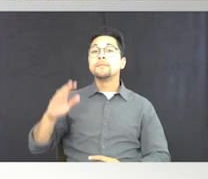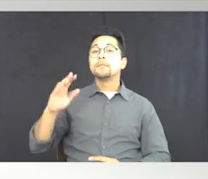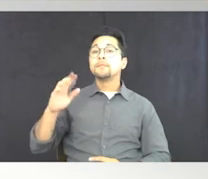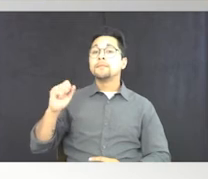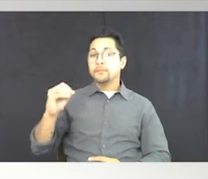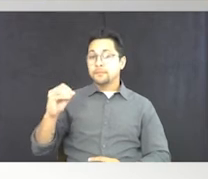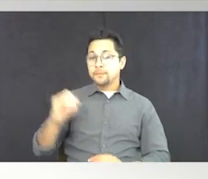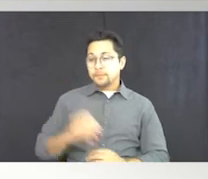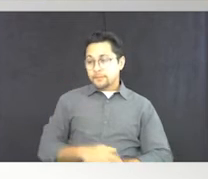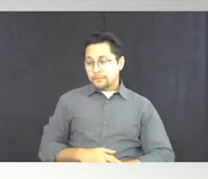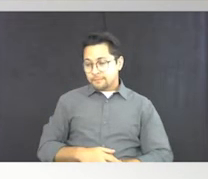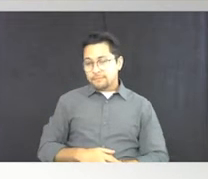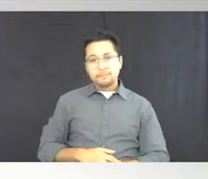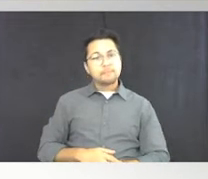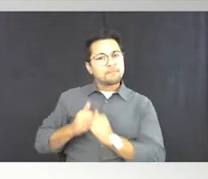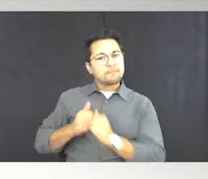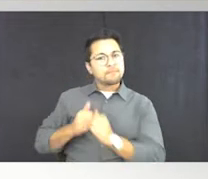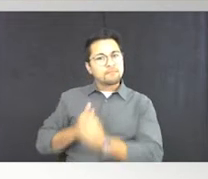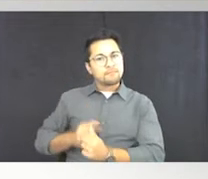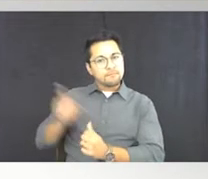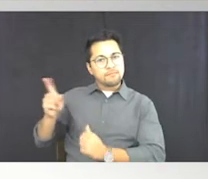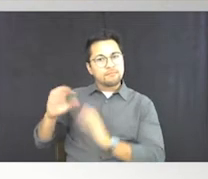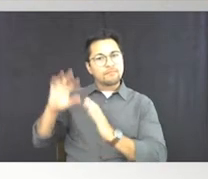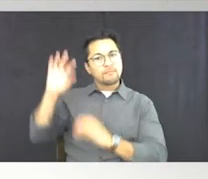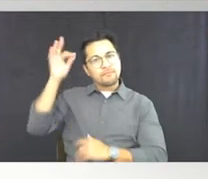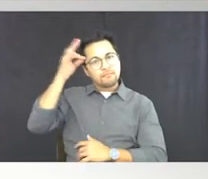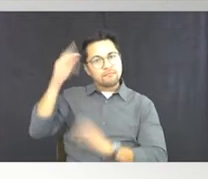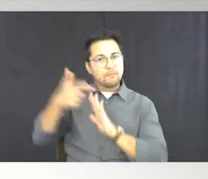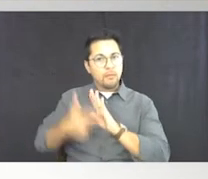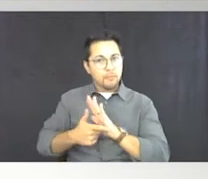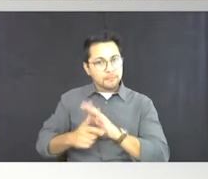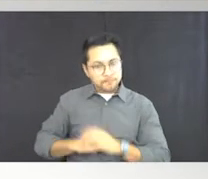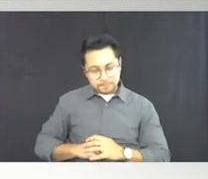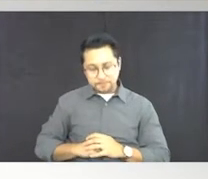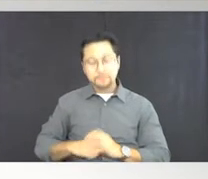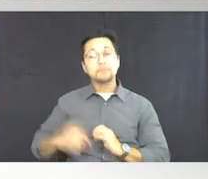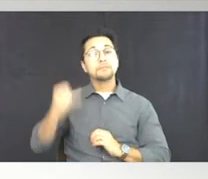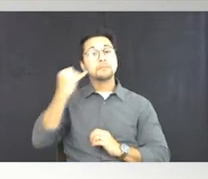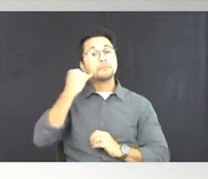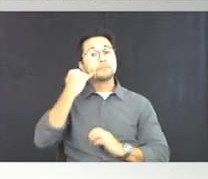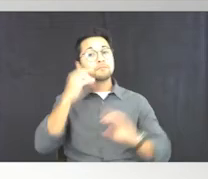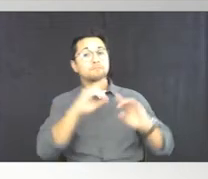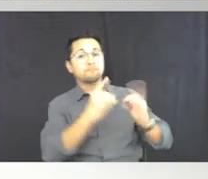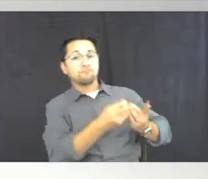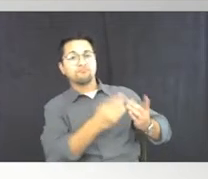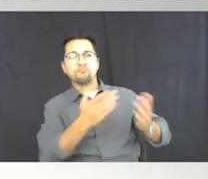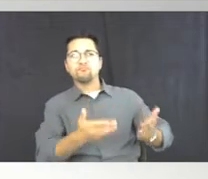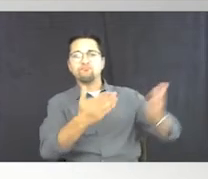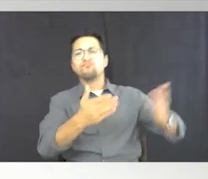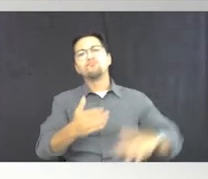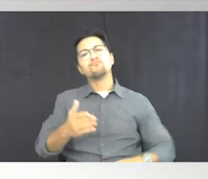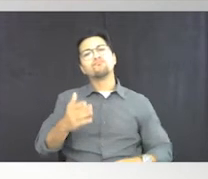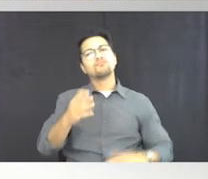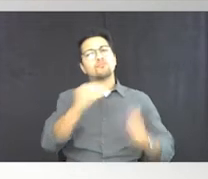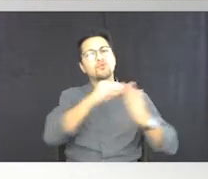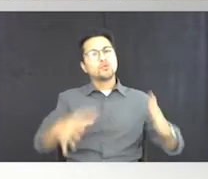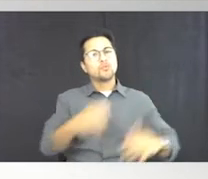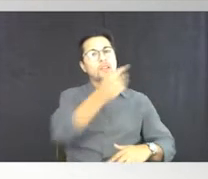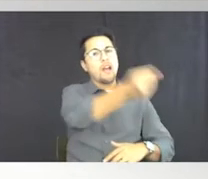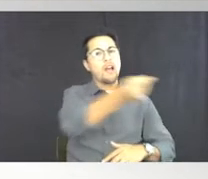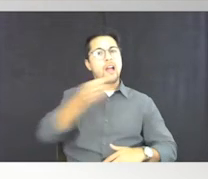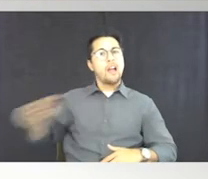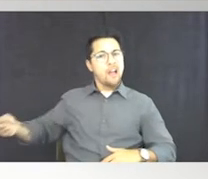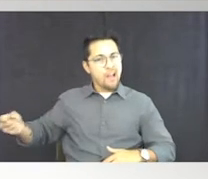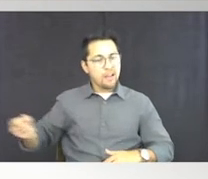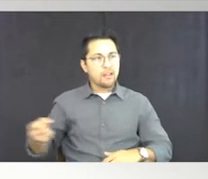So, according to the federal regulation, when a district proposes the removal of a student that